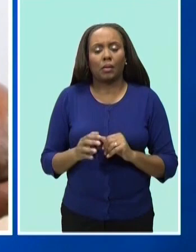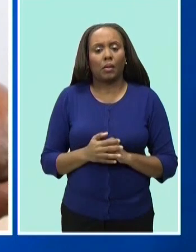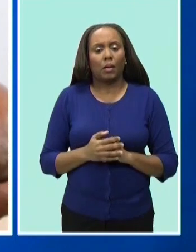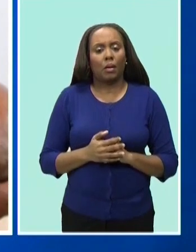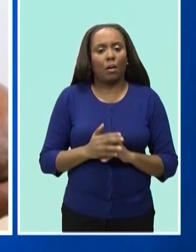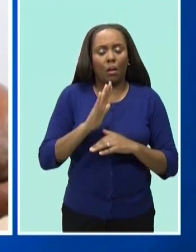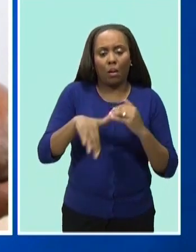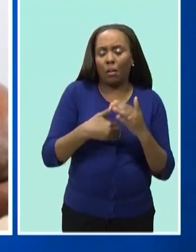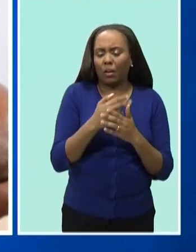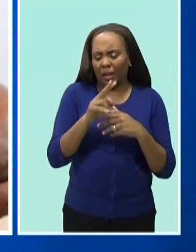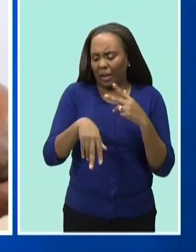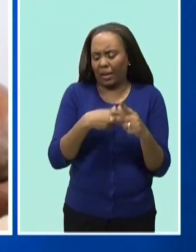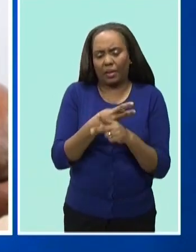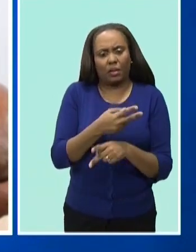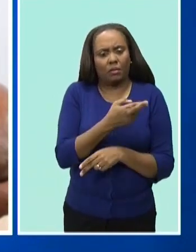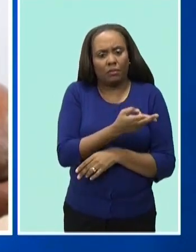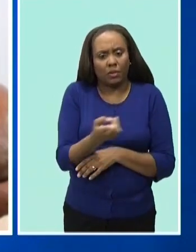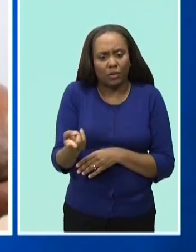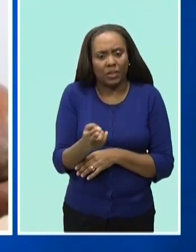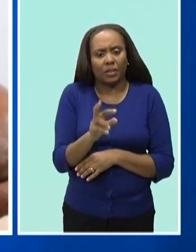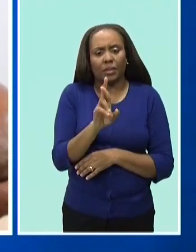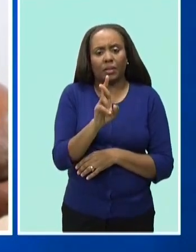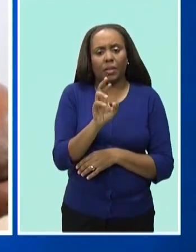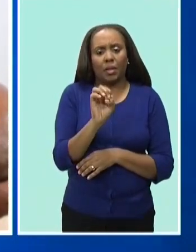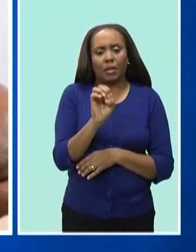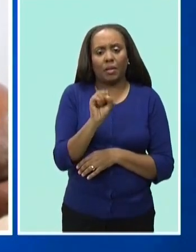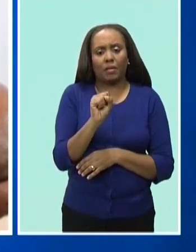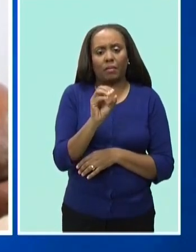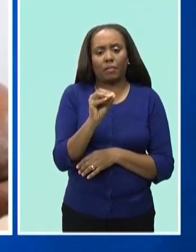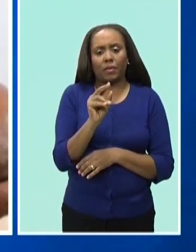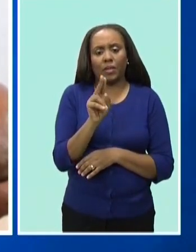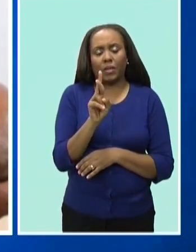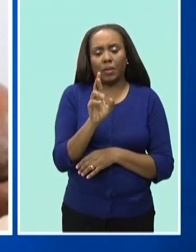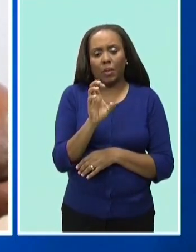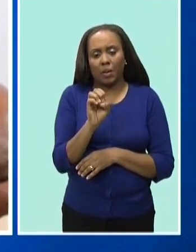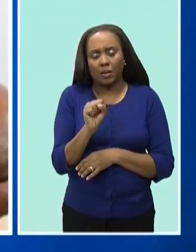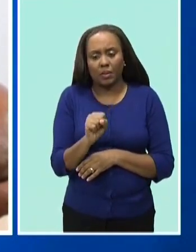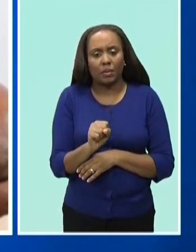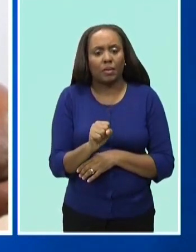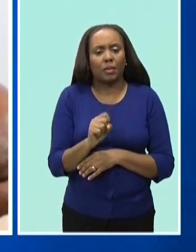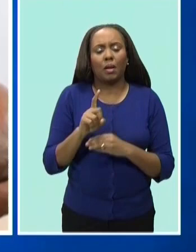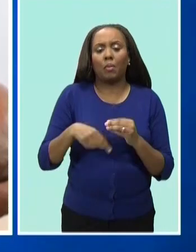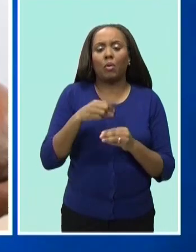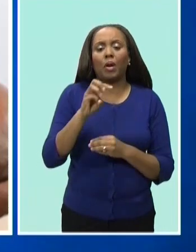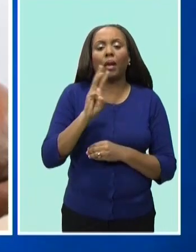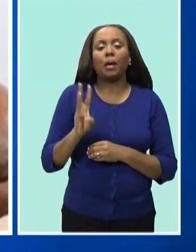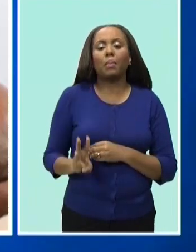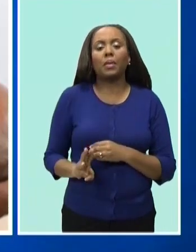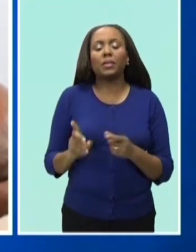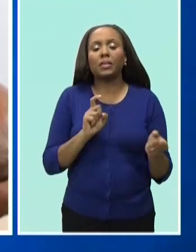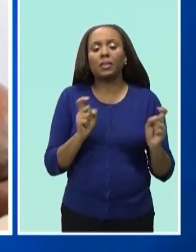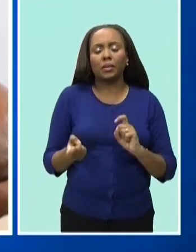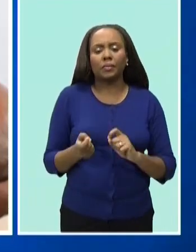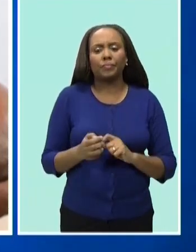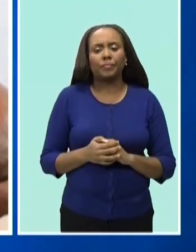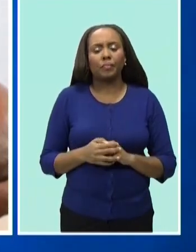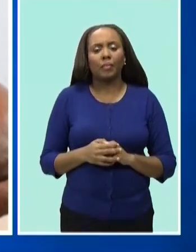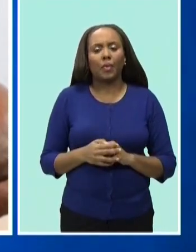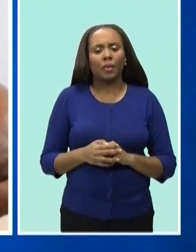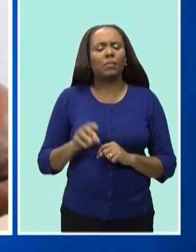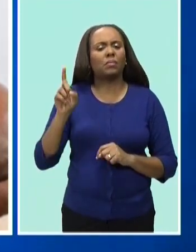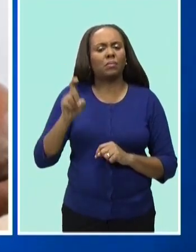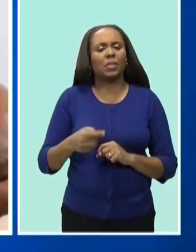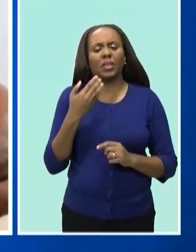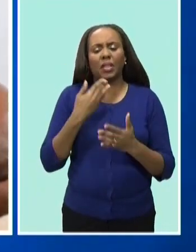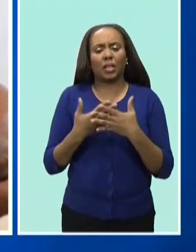resources and capacities and different kinds of capital to tackle climate change. So we do need to have that sort of unifying